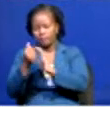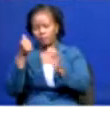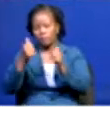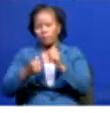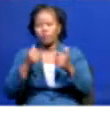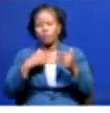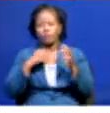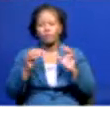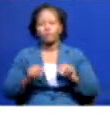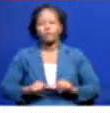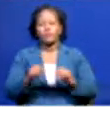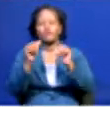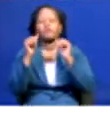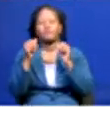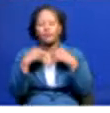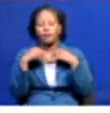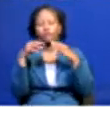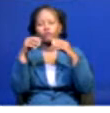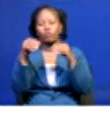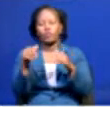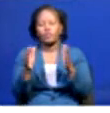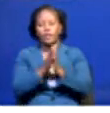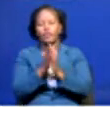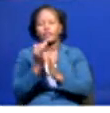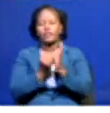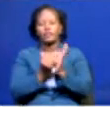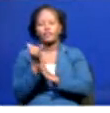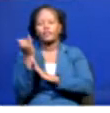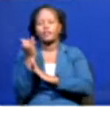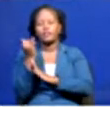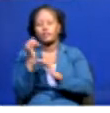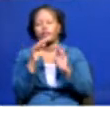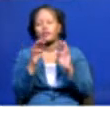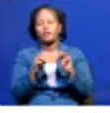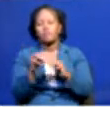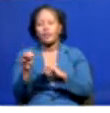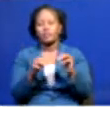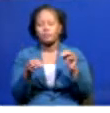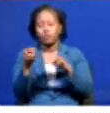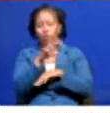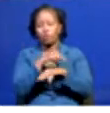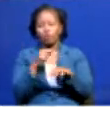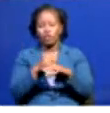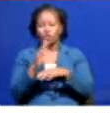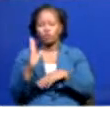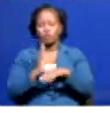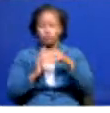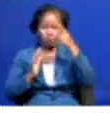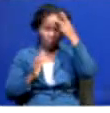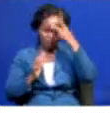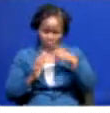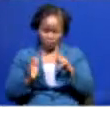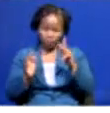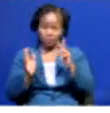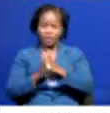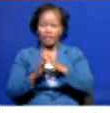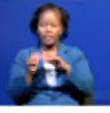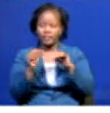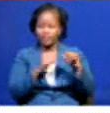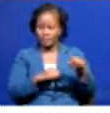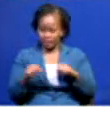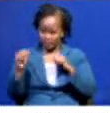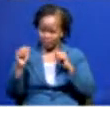continuously enhanced quality and integrity in the management of national security policy and strategy,